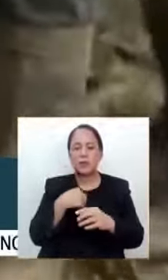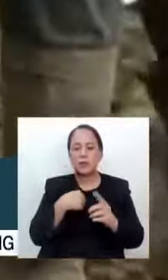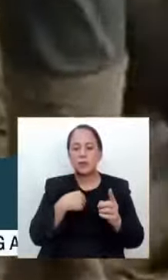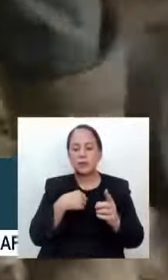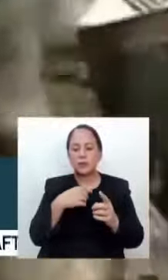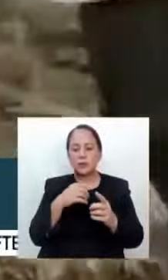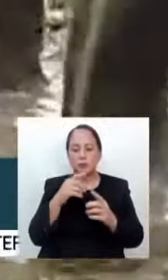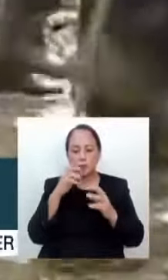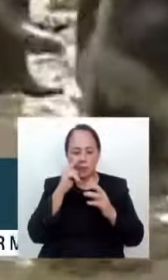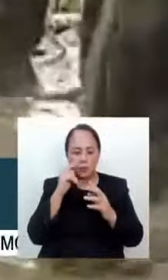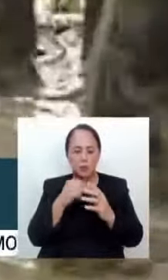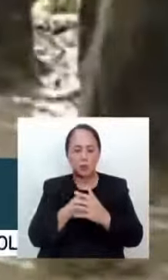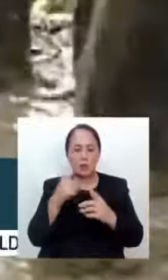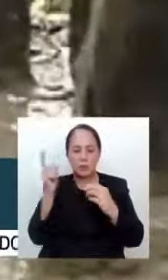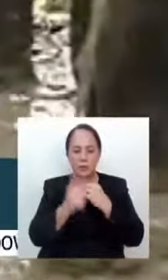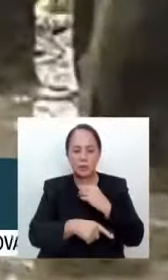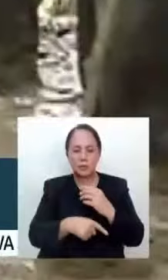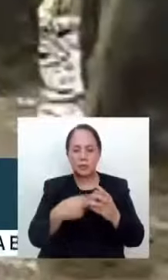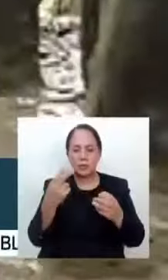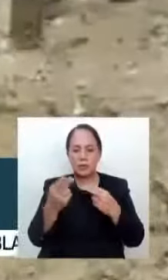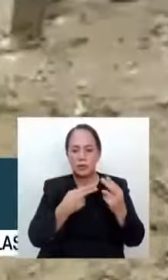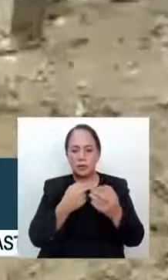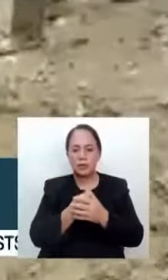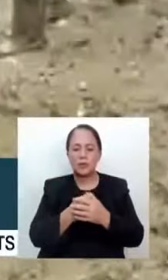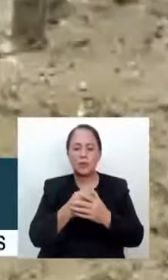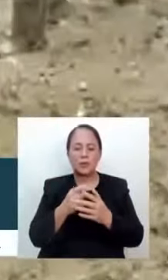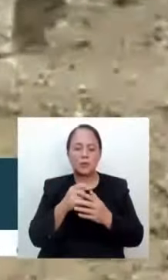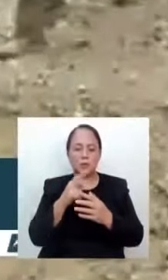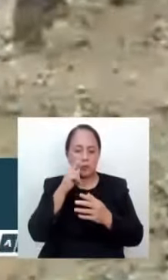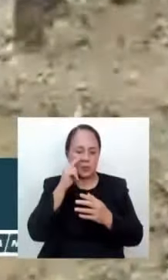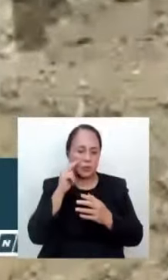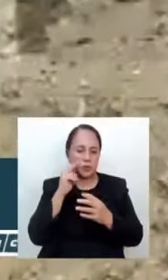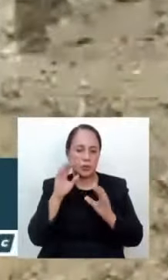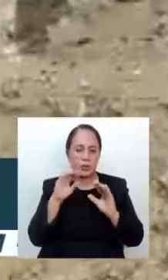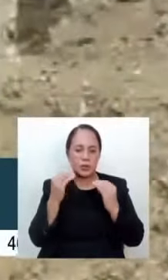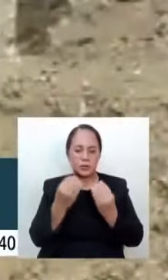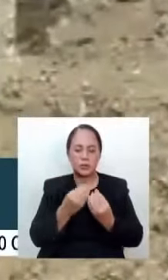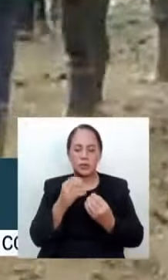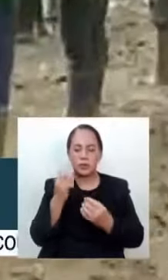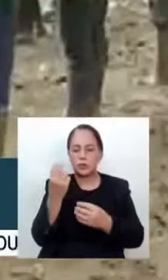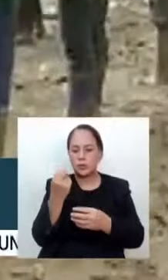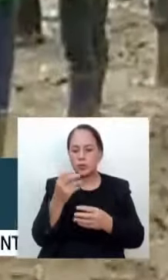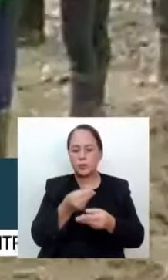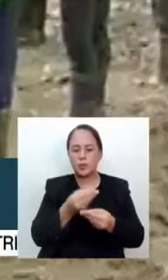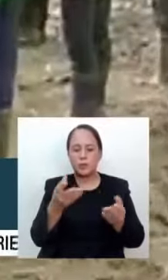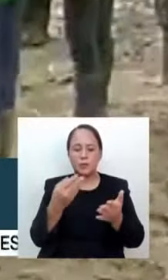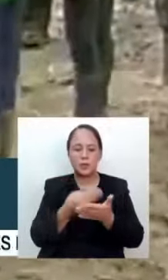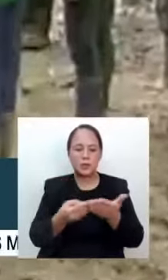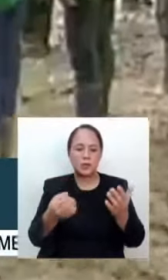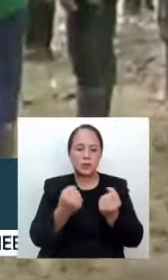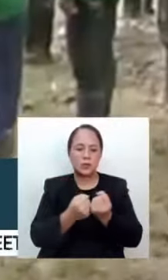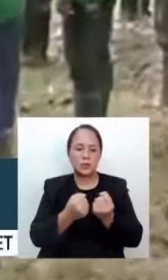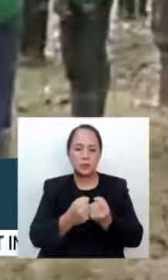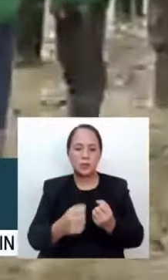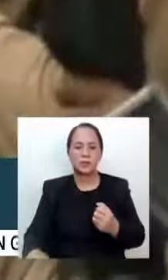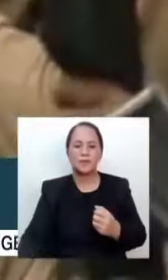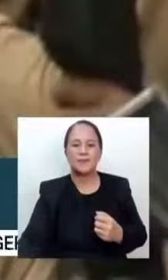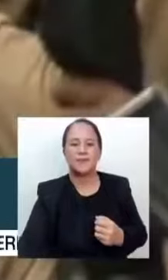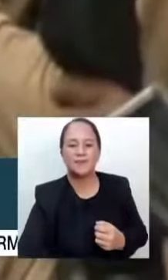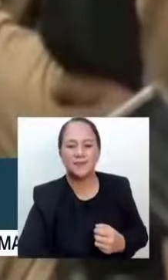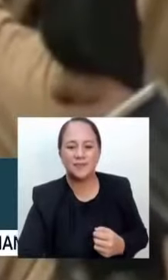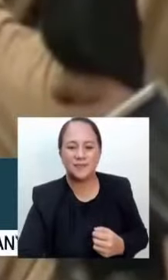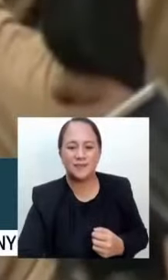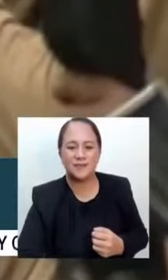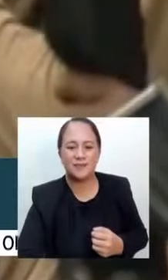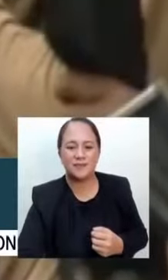10, which punishes recruitment and membership in a terrorist organization, Section 12 on providing material support to terrorists, and Section 29